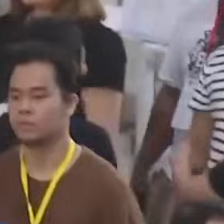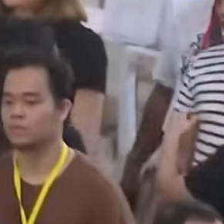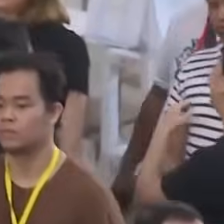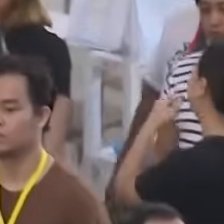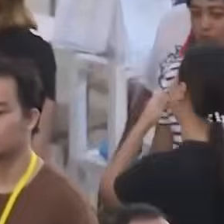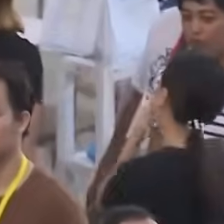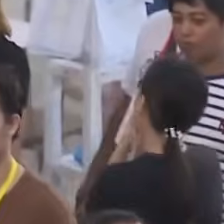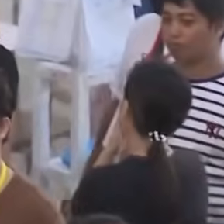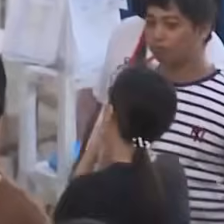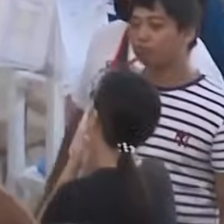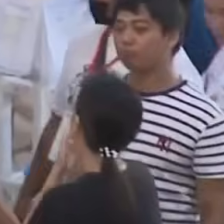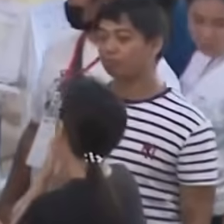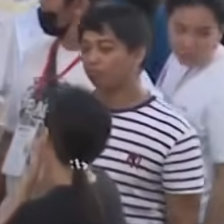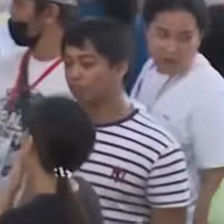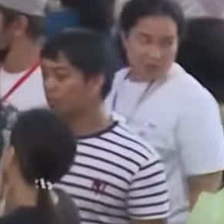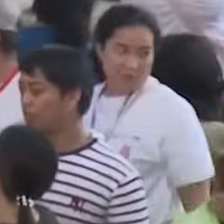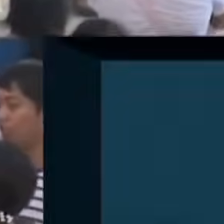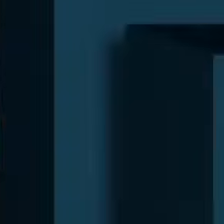expenses.